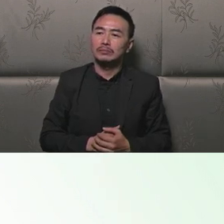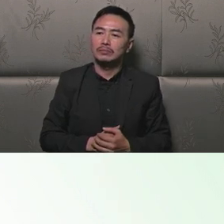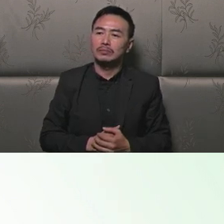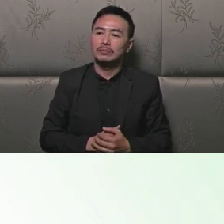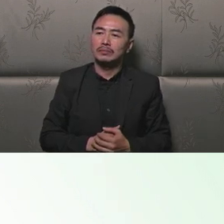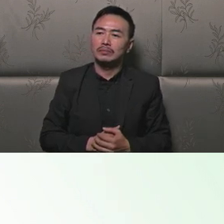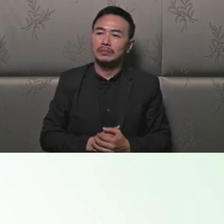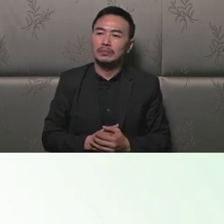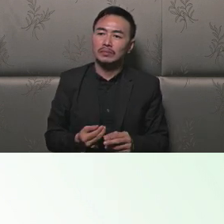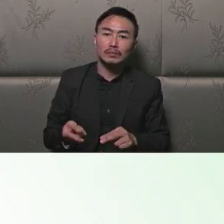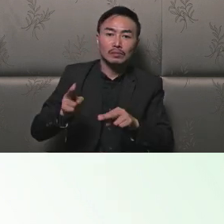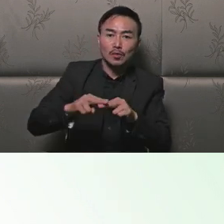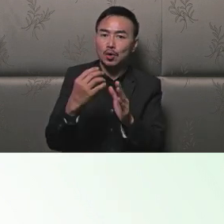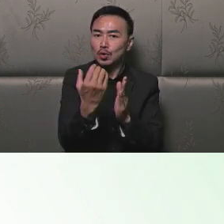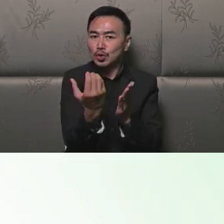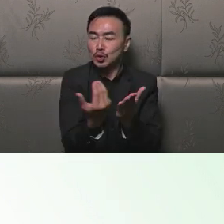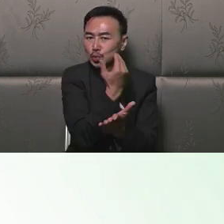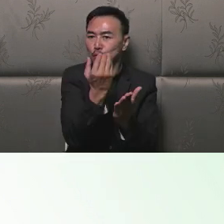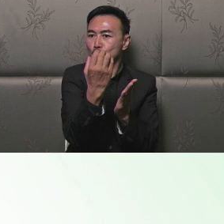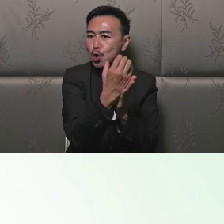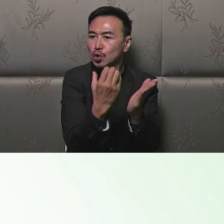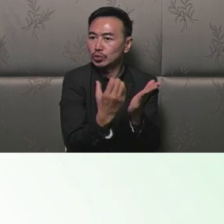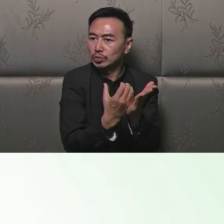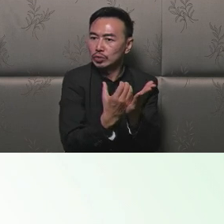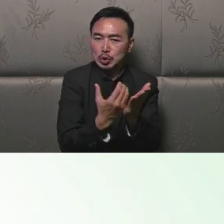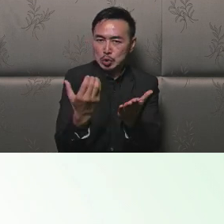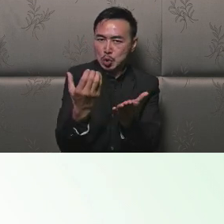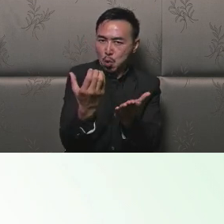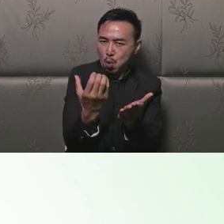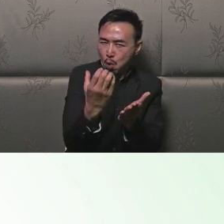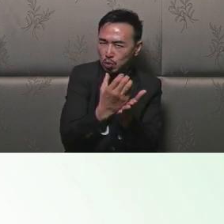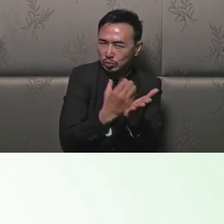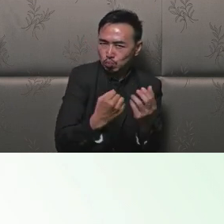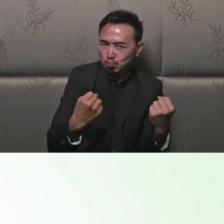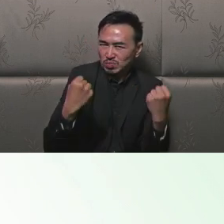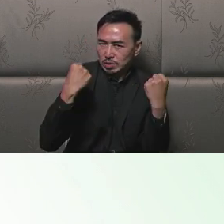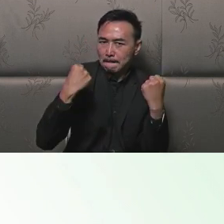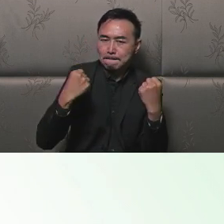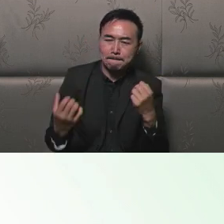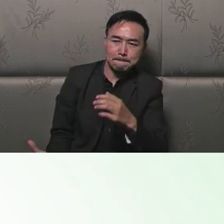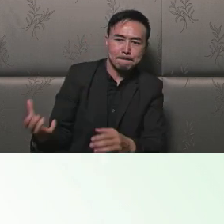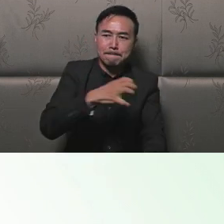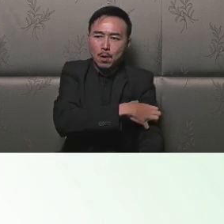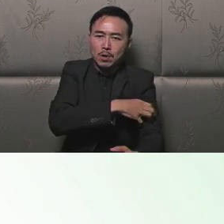approach. Like Sanyog as an acronym, Pasibo is also an